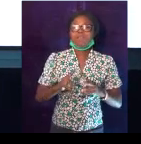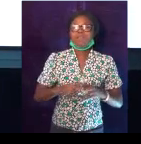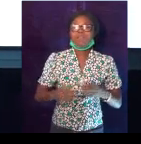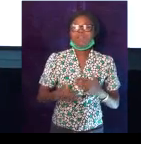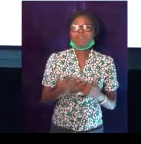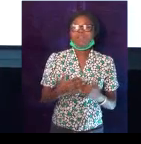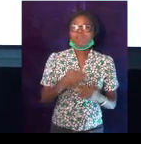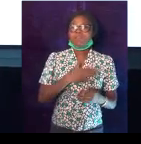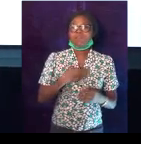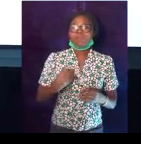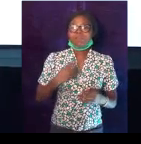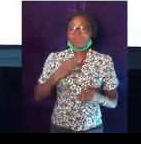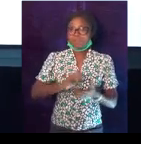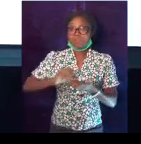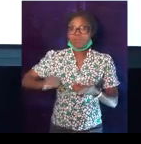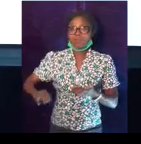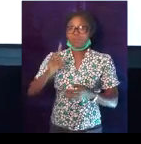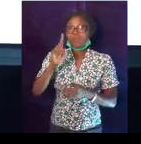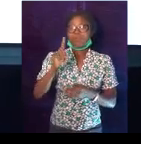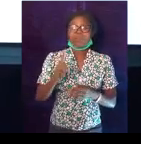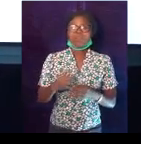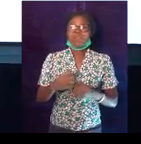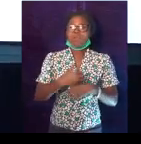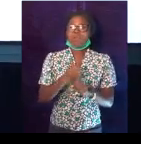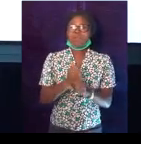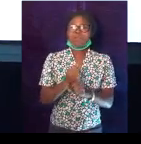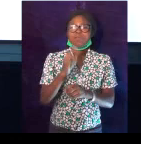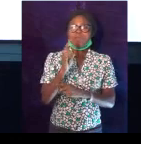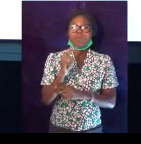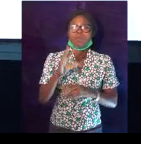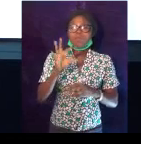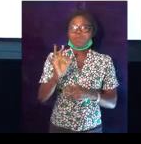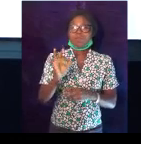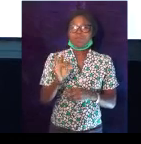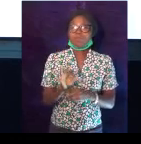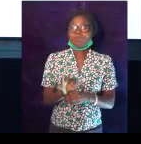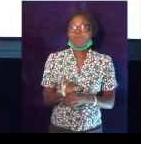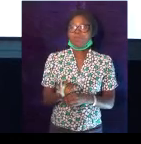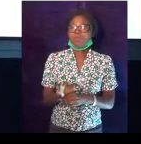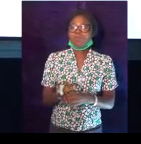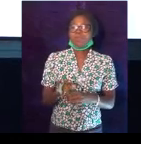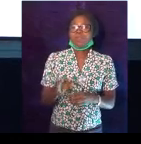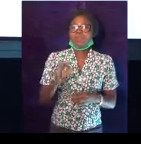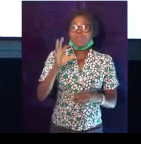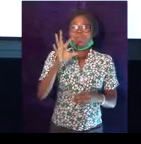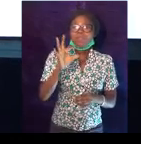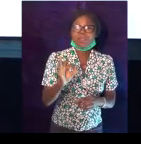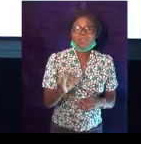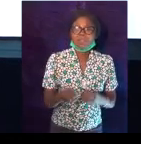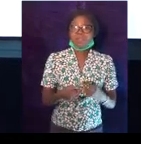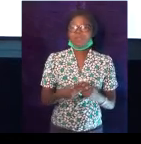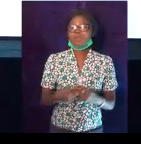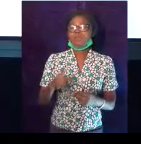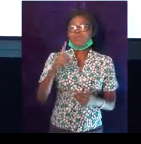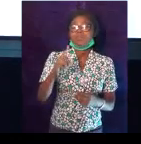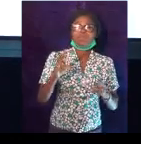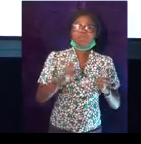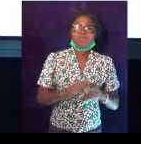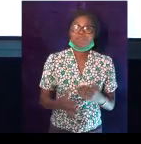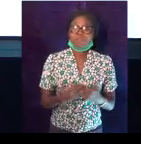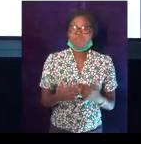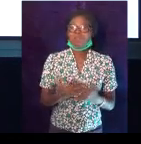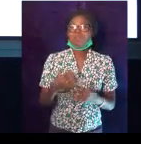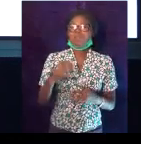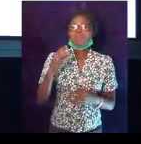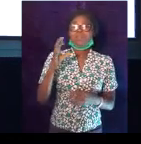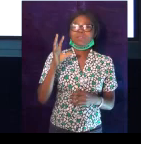very easy. I subtract 1 and I make it up to 9. Let's go. 9 times 1 is